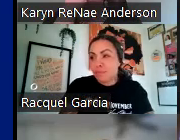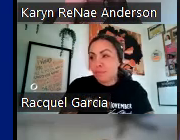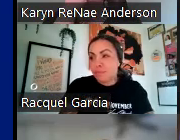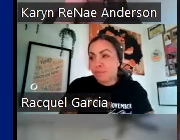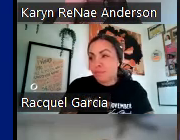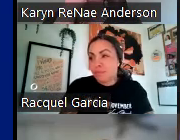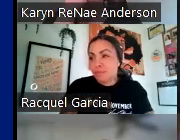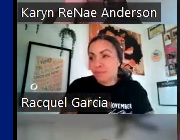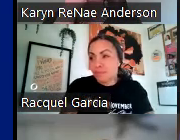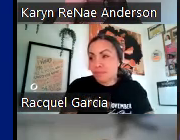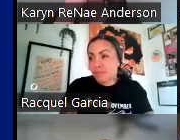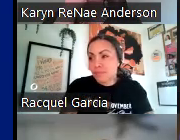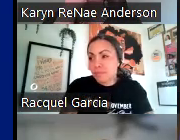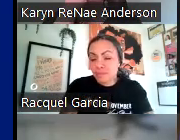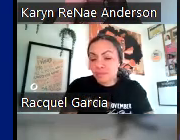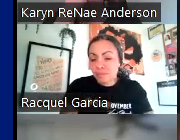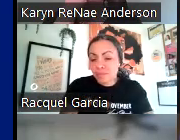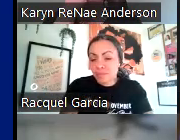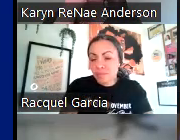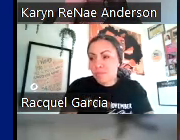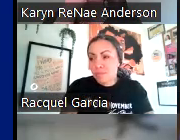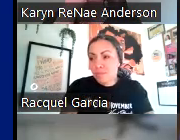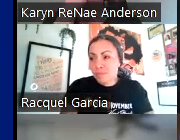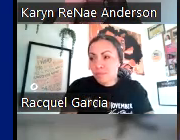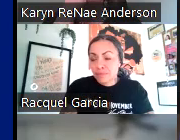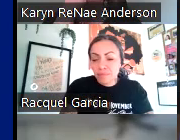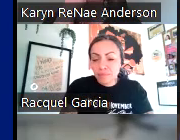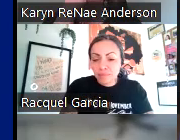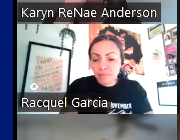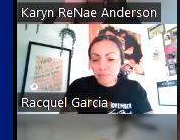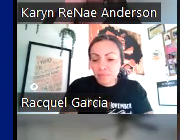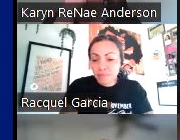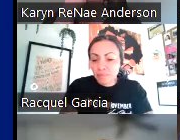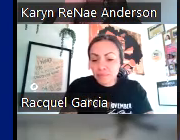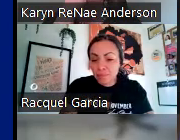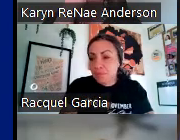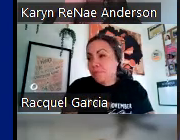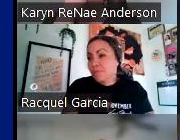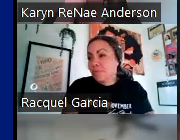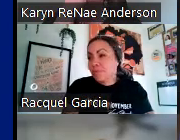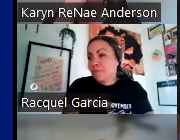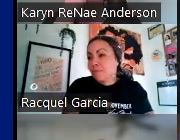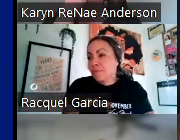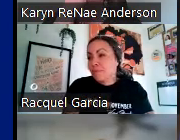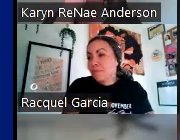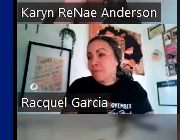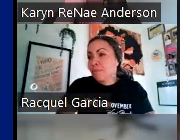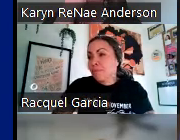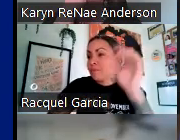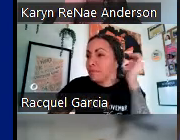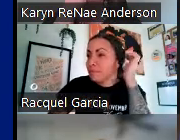Jamie Ulrich, Good morning, I'm here. Cameron Visual Datello,